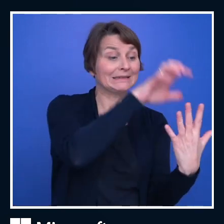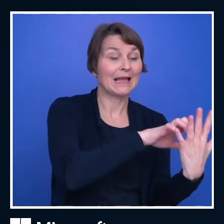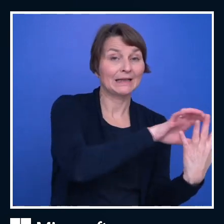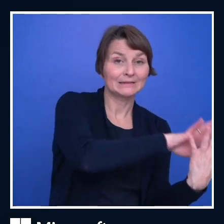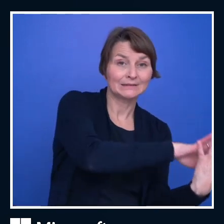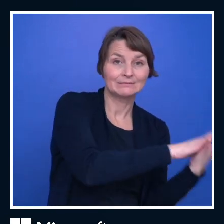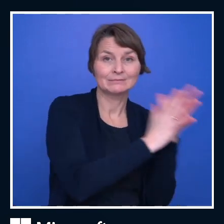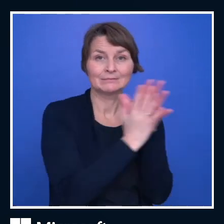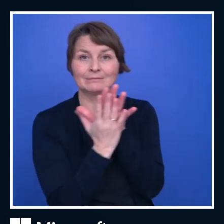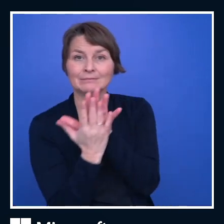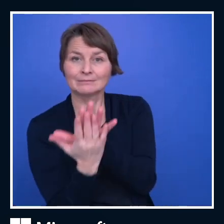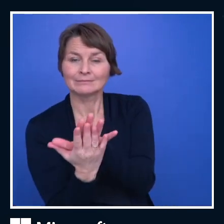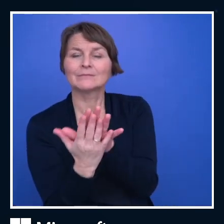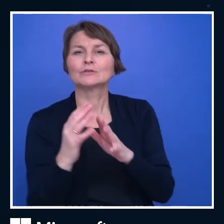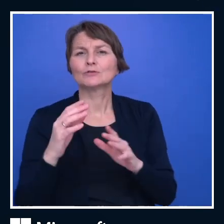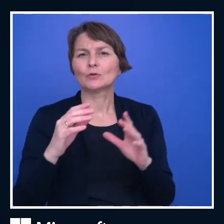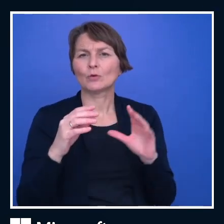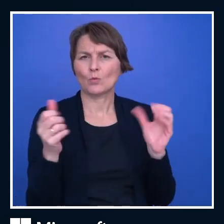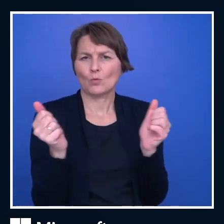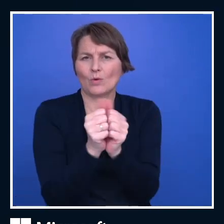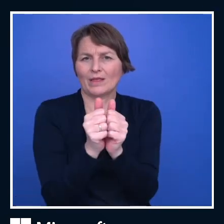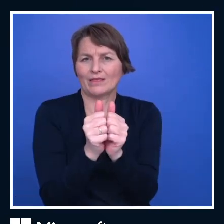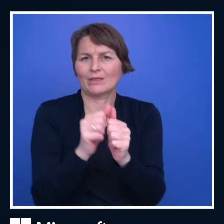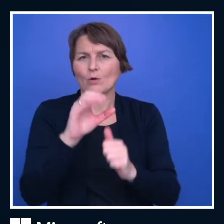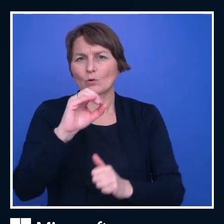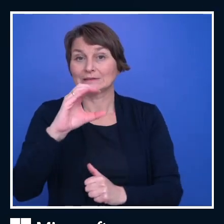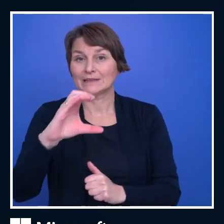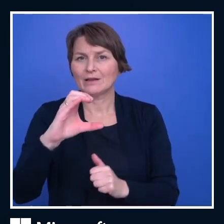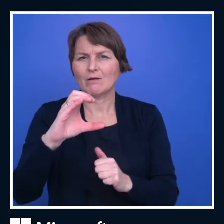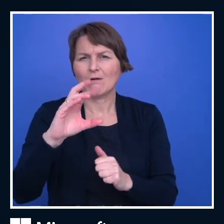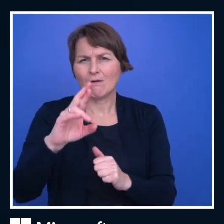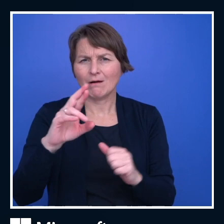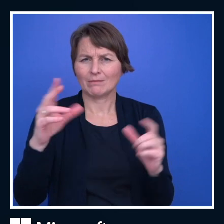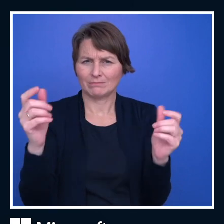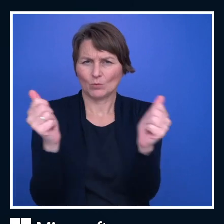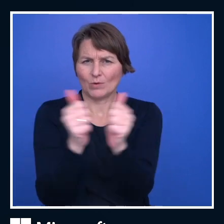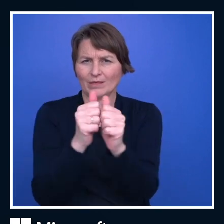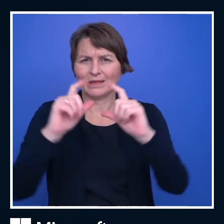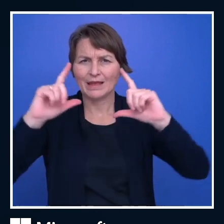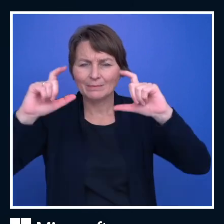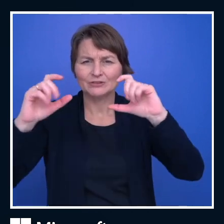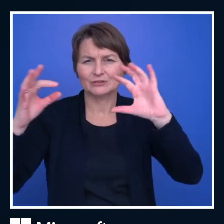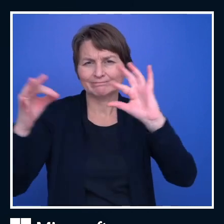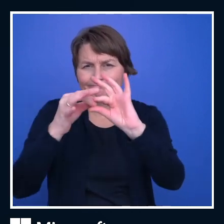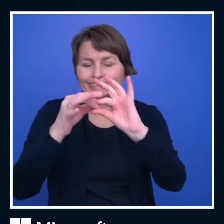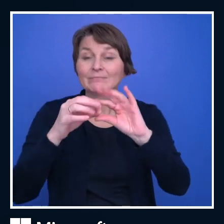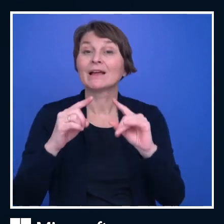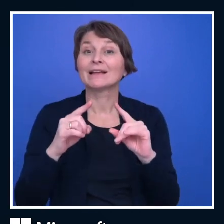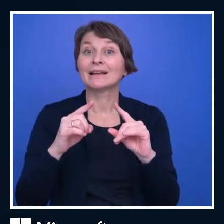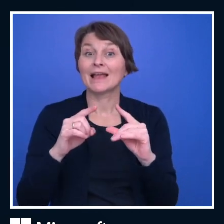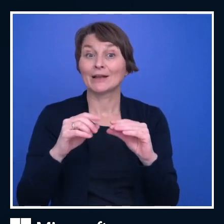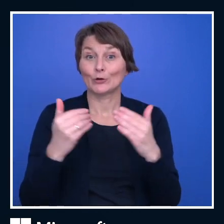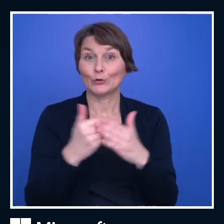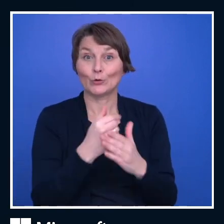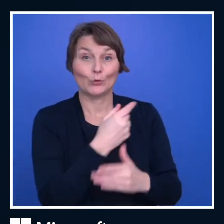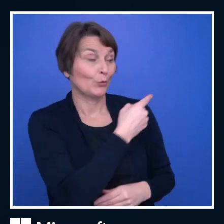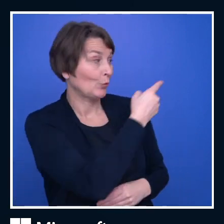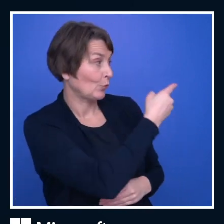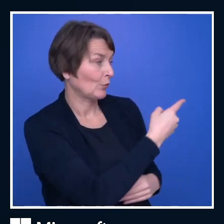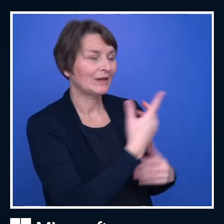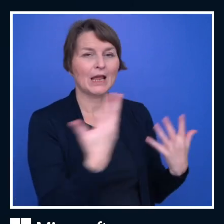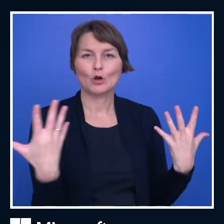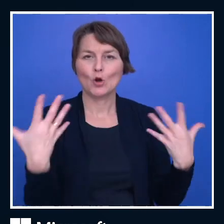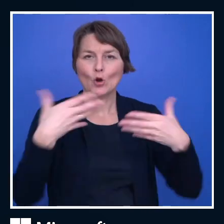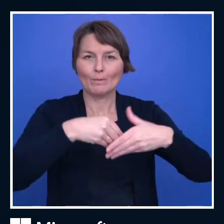of the images, and it creates a new data field, in this case, merged content.